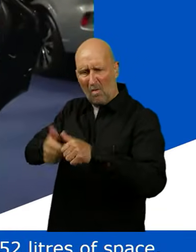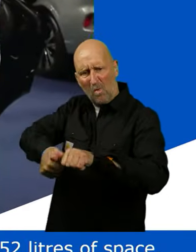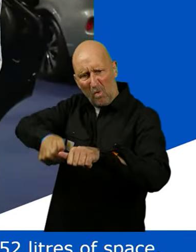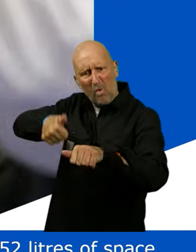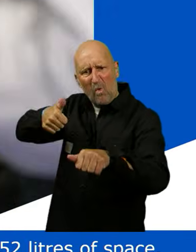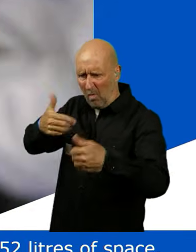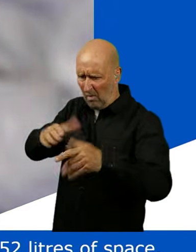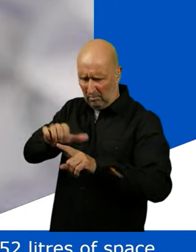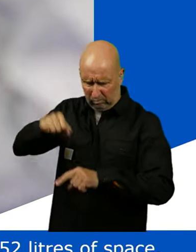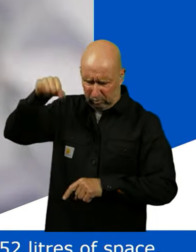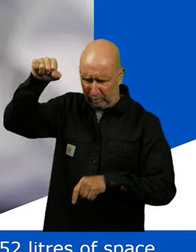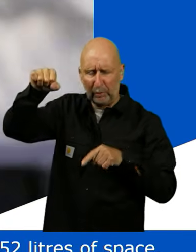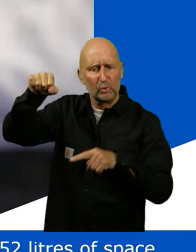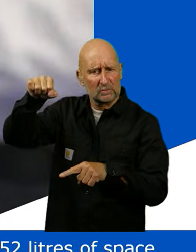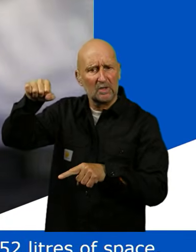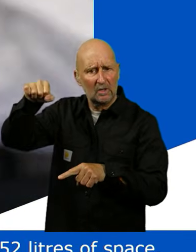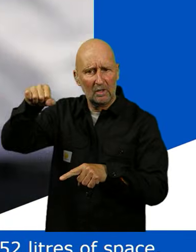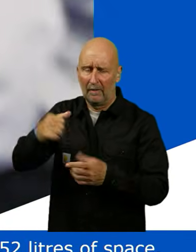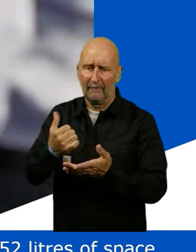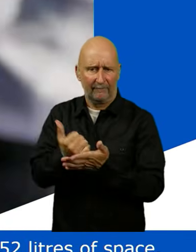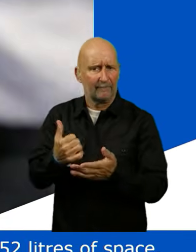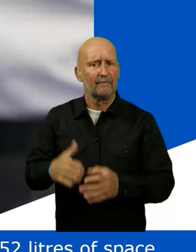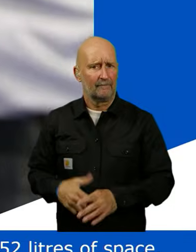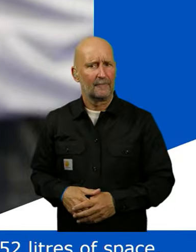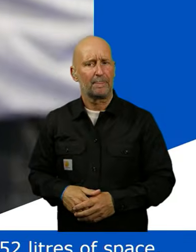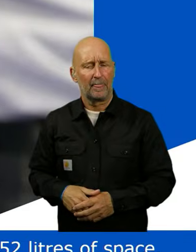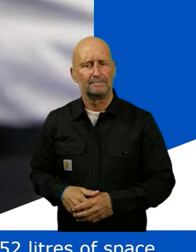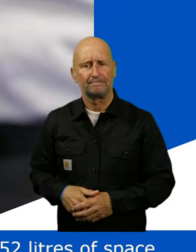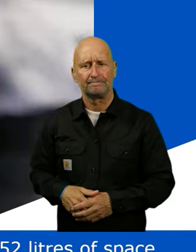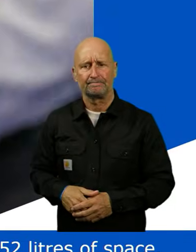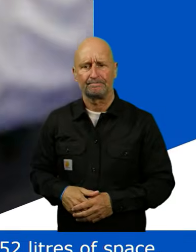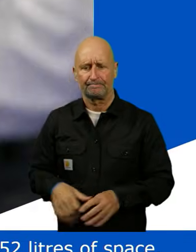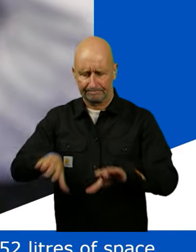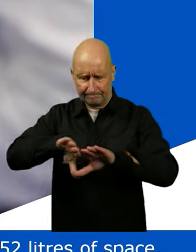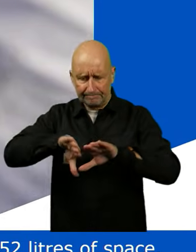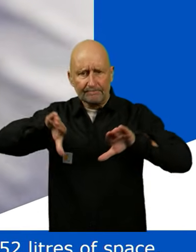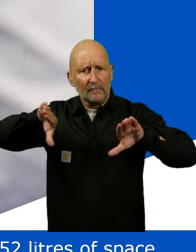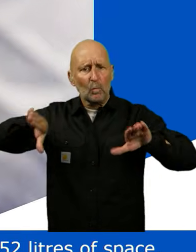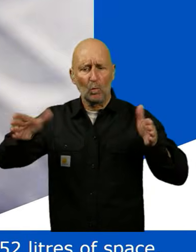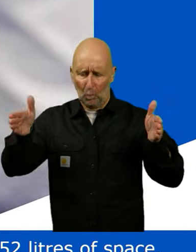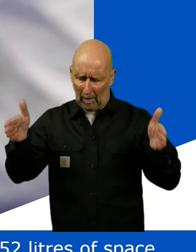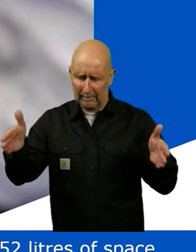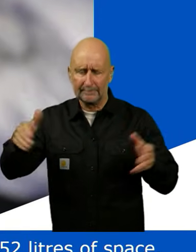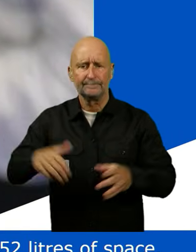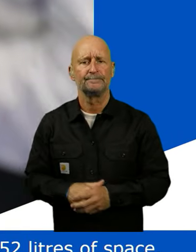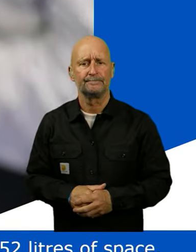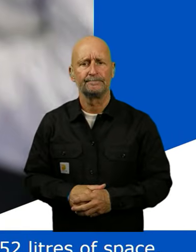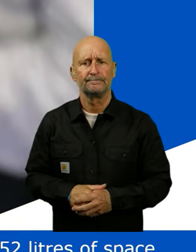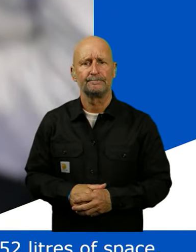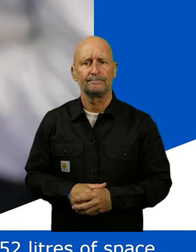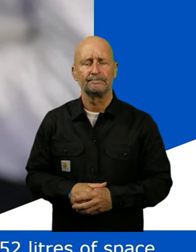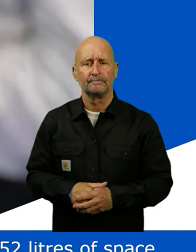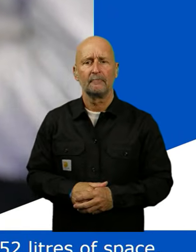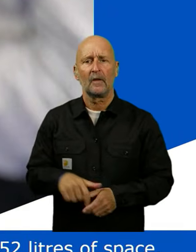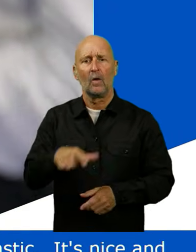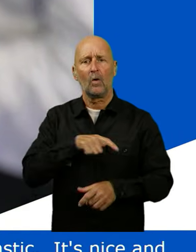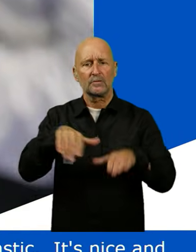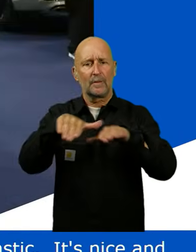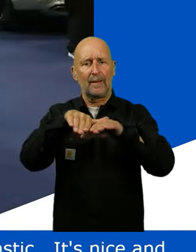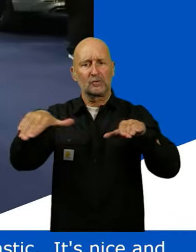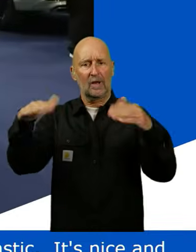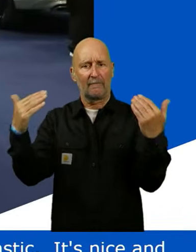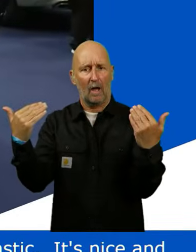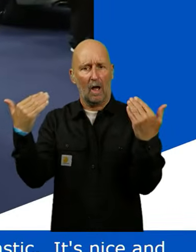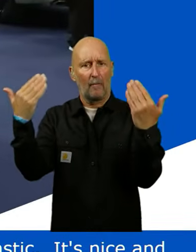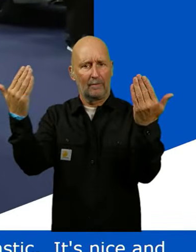enormous boot space. It's fantastic. It's really nice and wide. As you can see, the parcel shelf also folds up